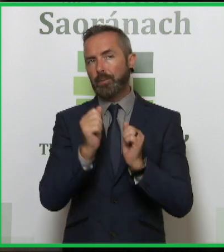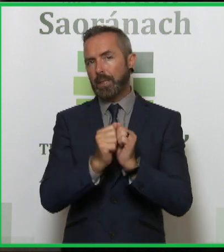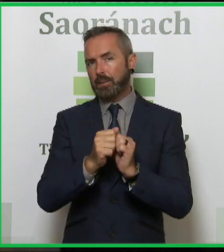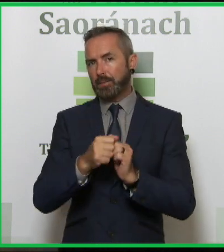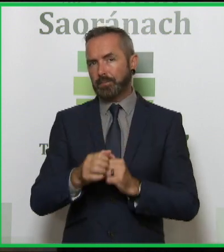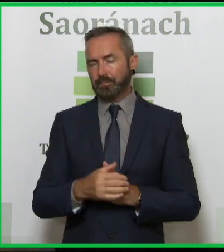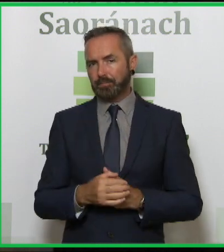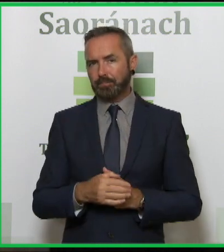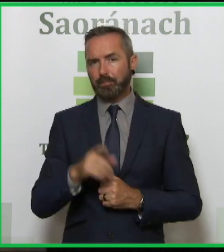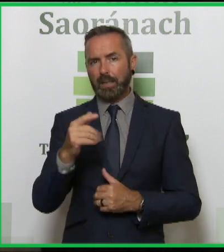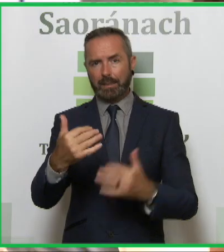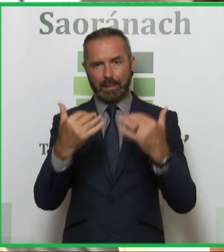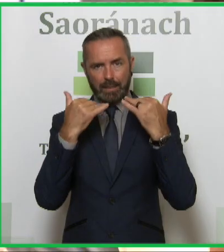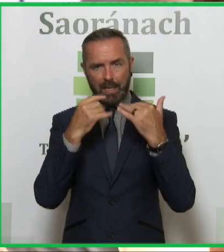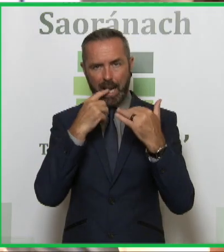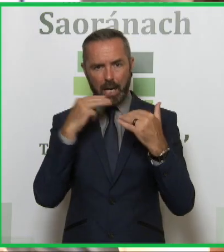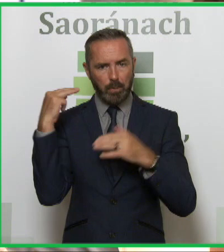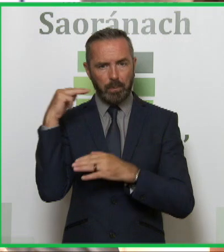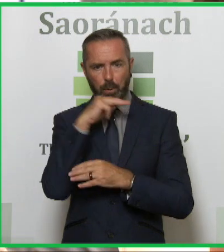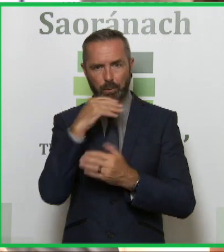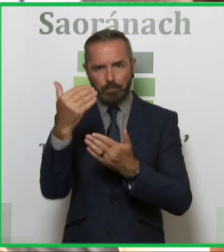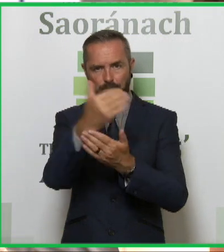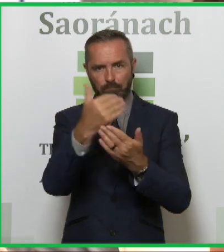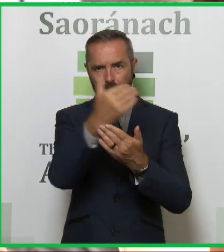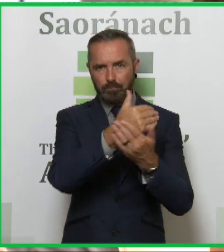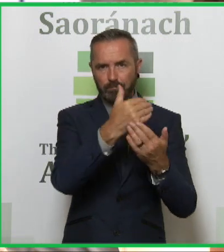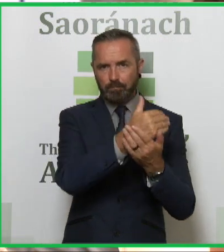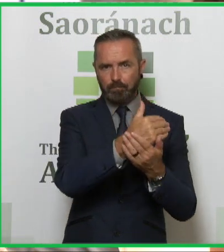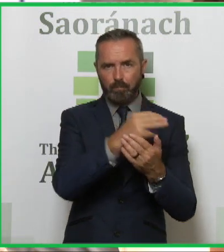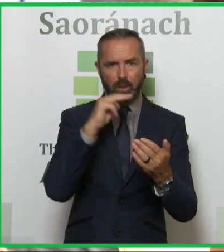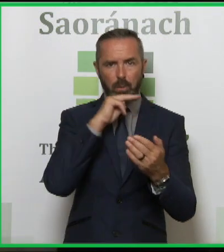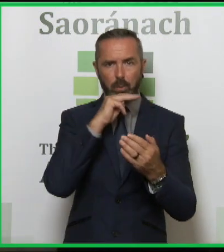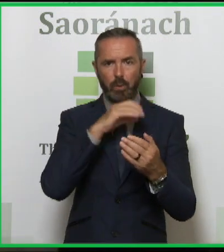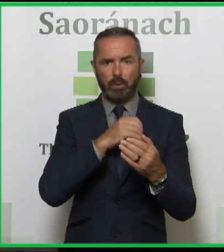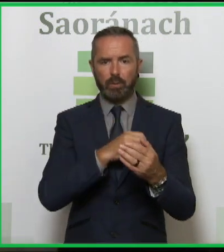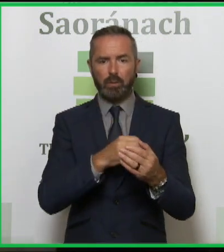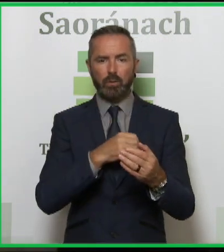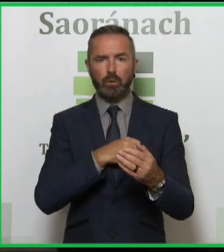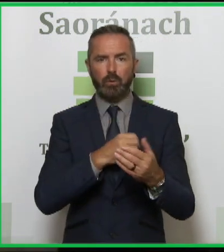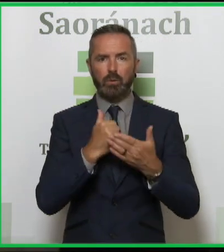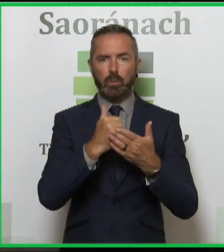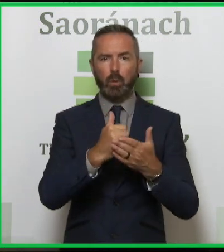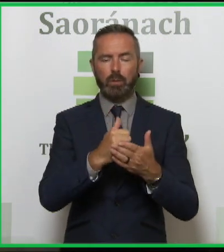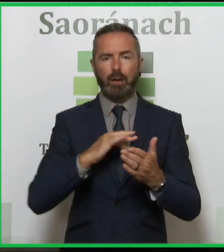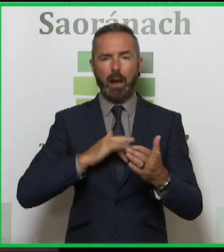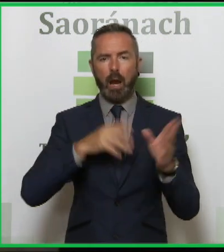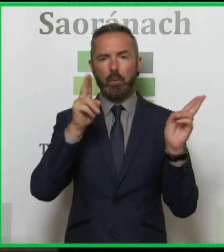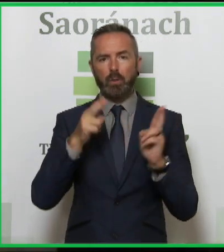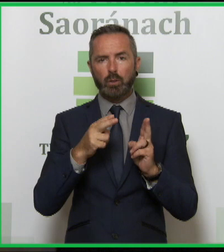And that data is hugely important in supporting harm reduction measures such as